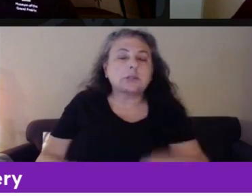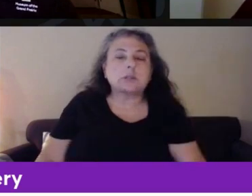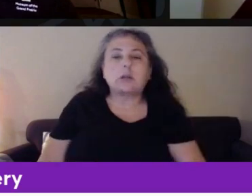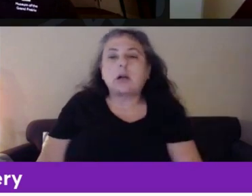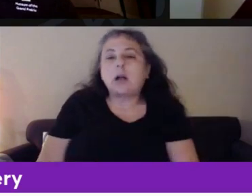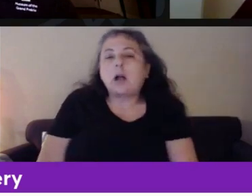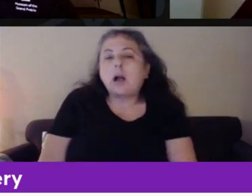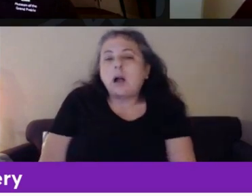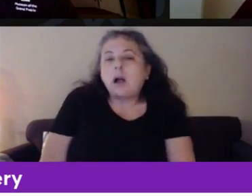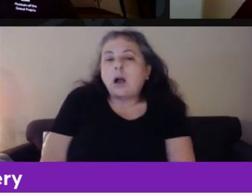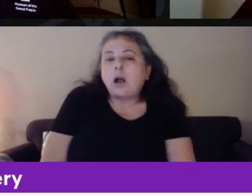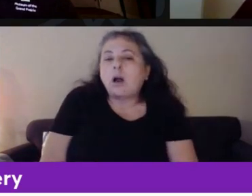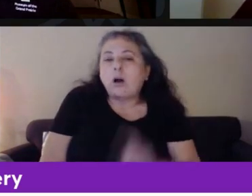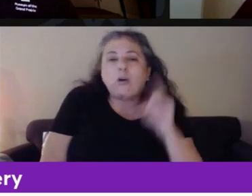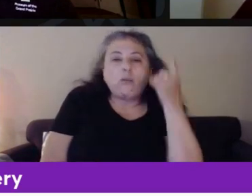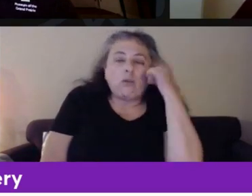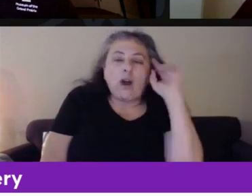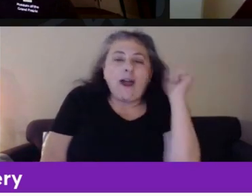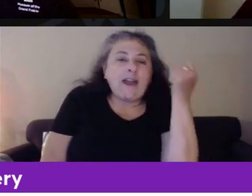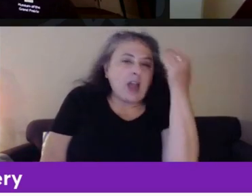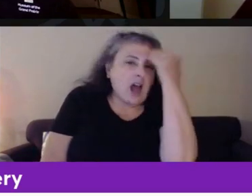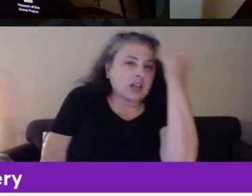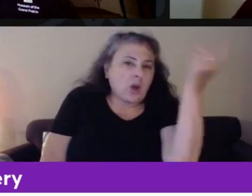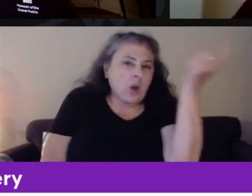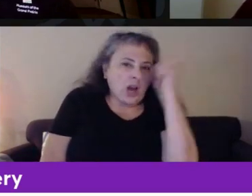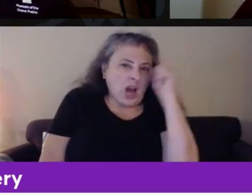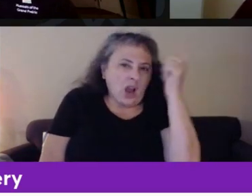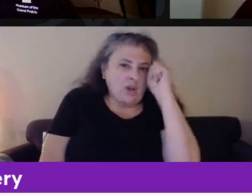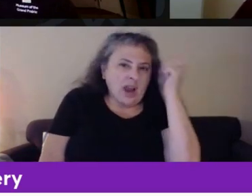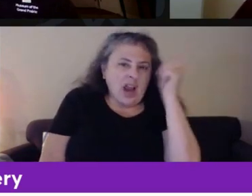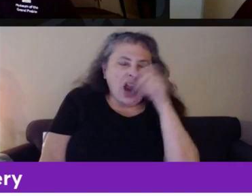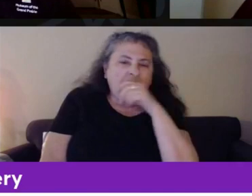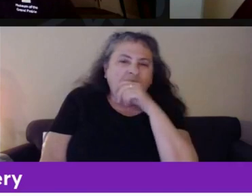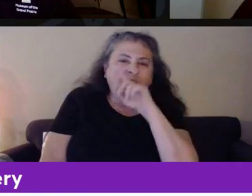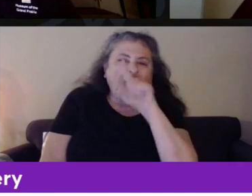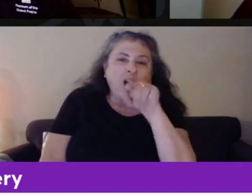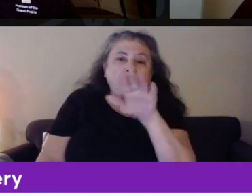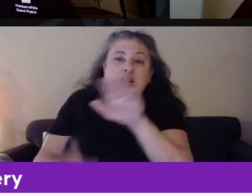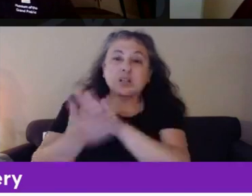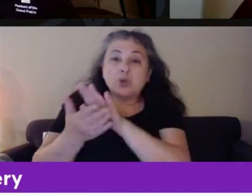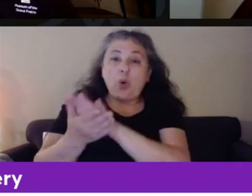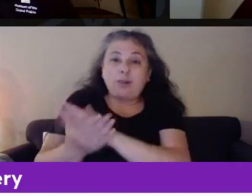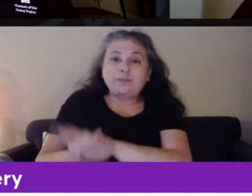for any knowledge that they would give me. I also went to school.